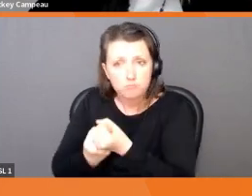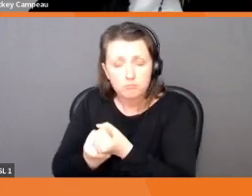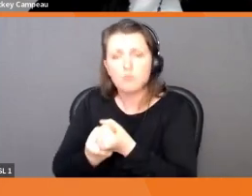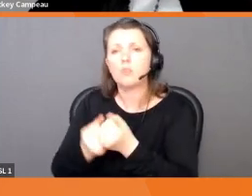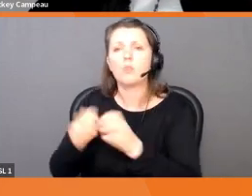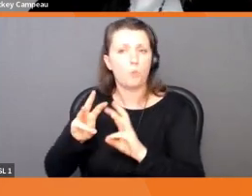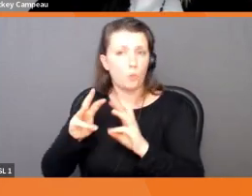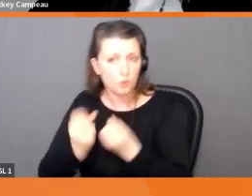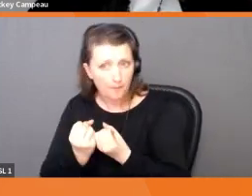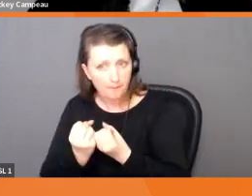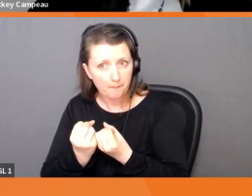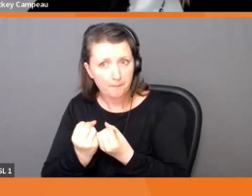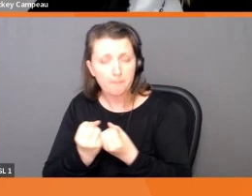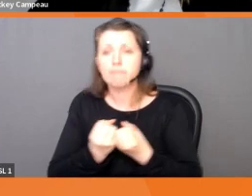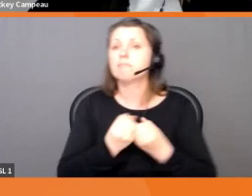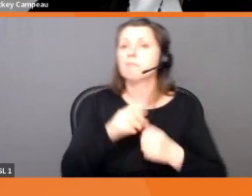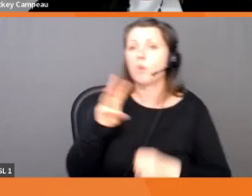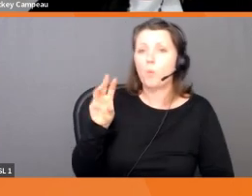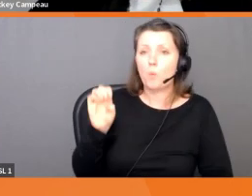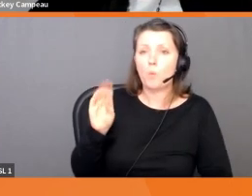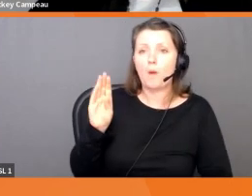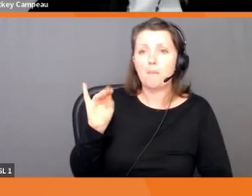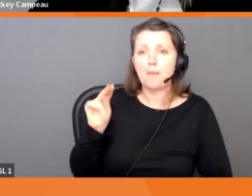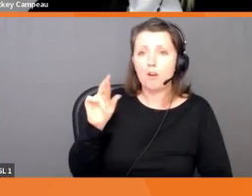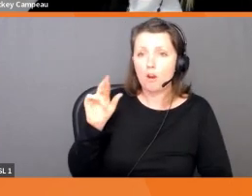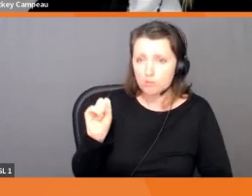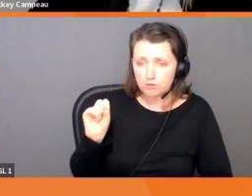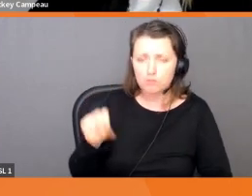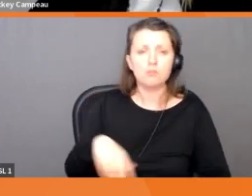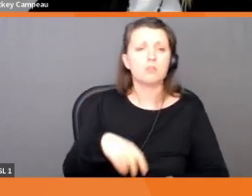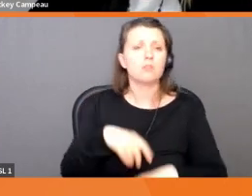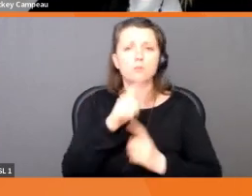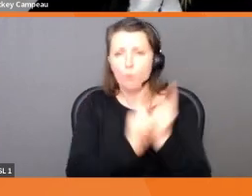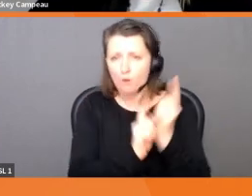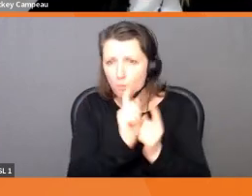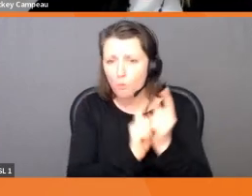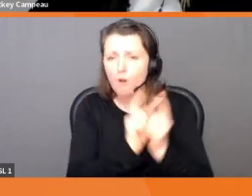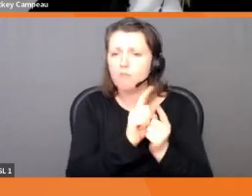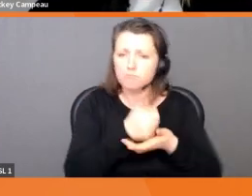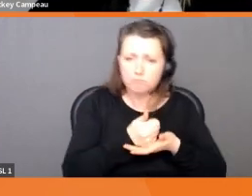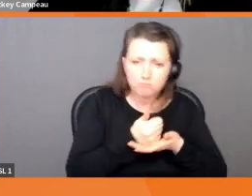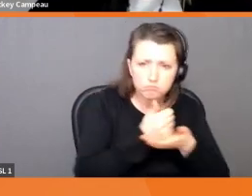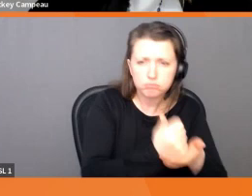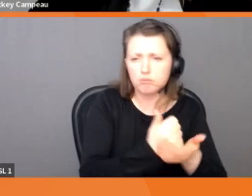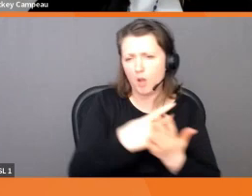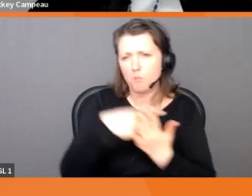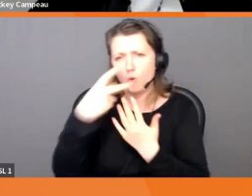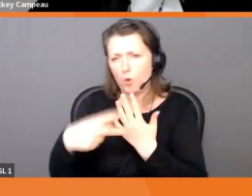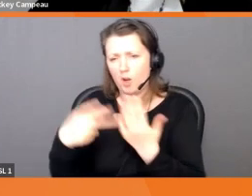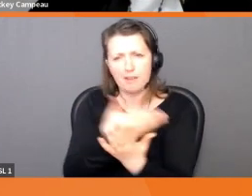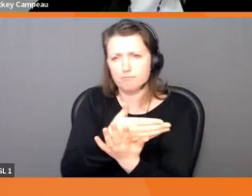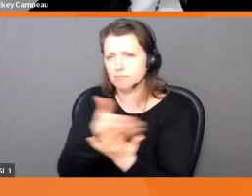webinars like this, mentorships, support programs, and in some cases seed funding depending on the program. We